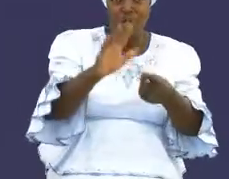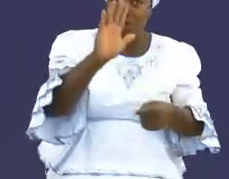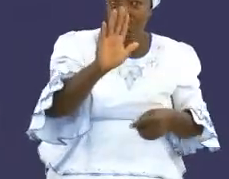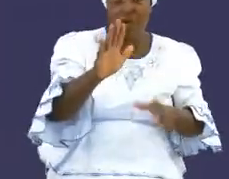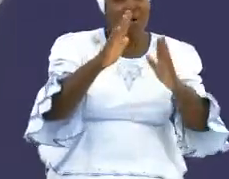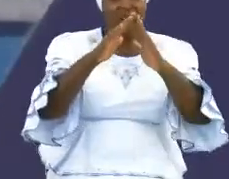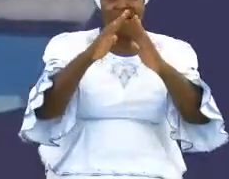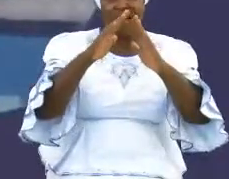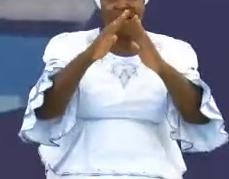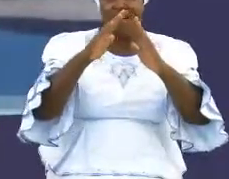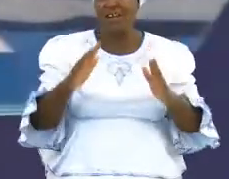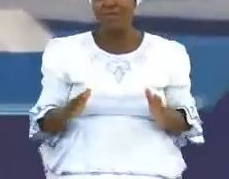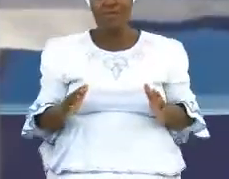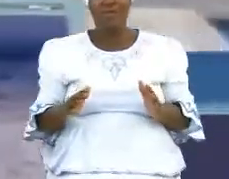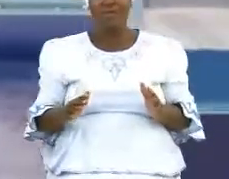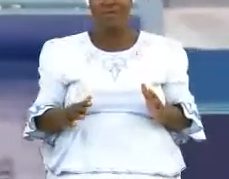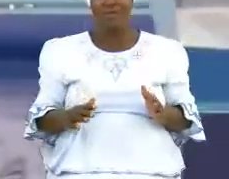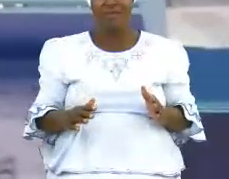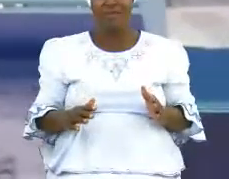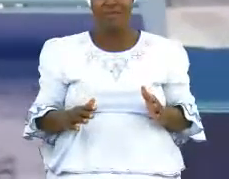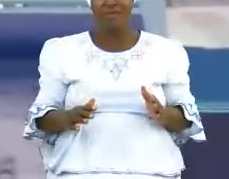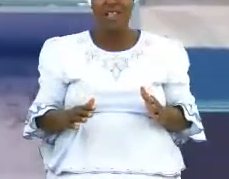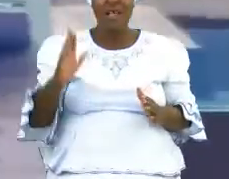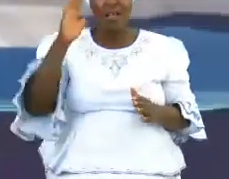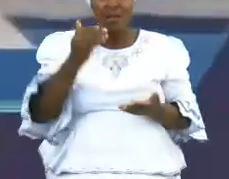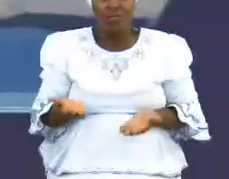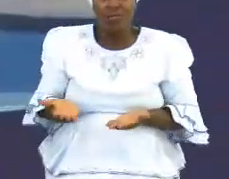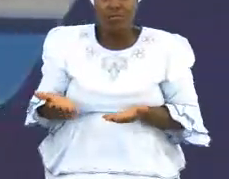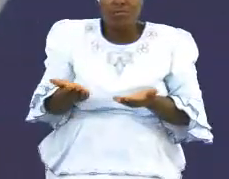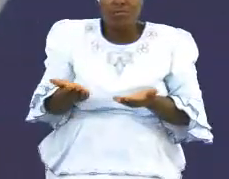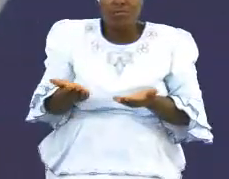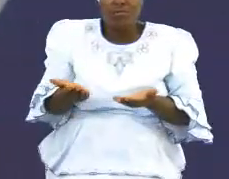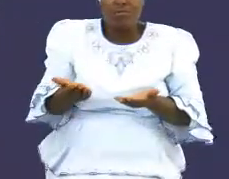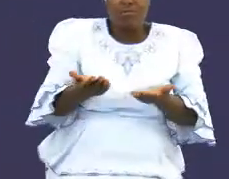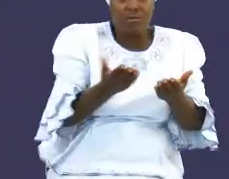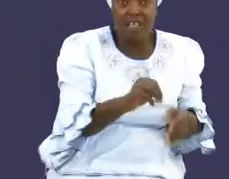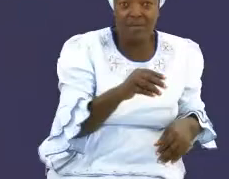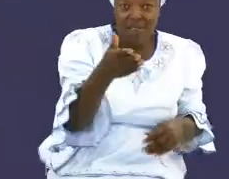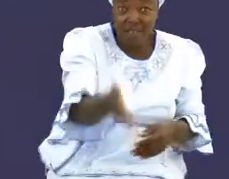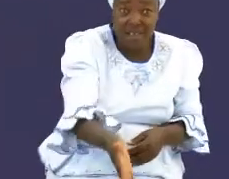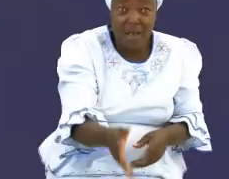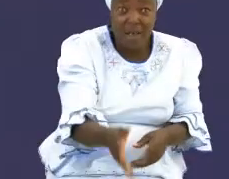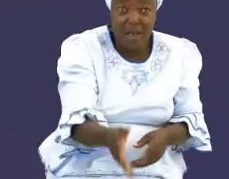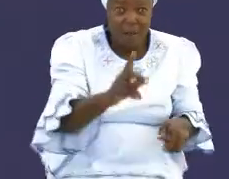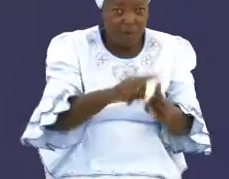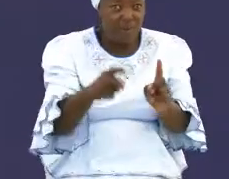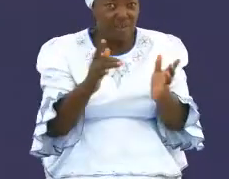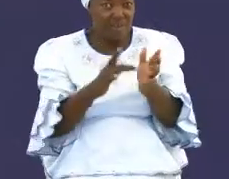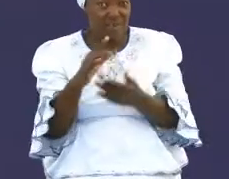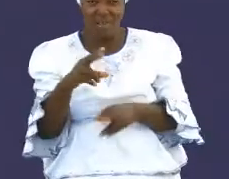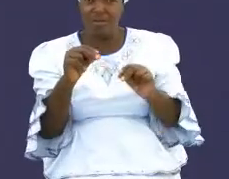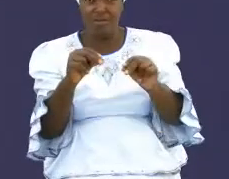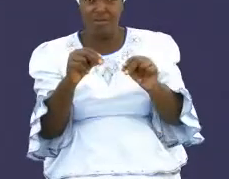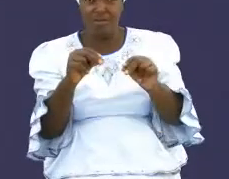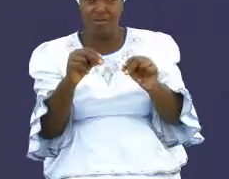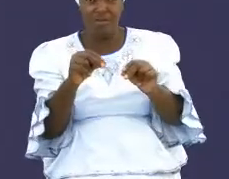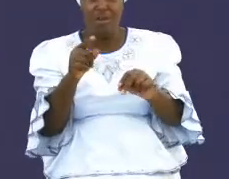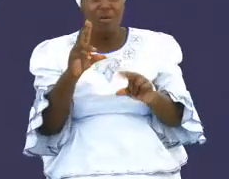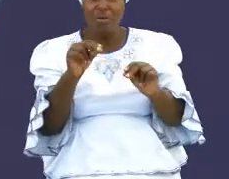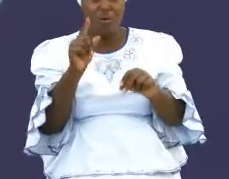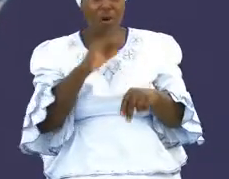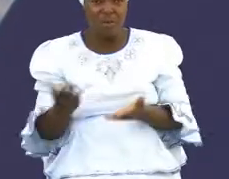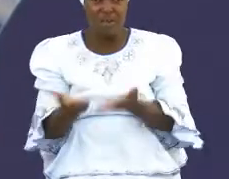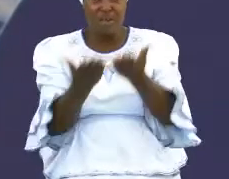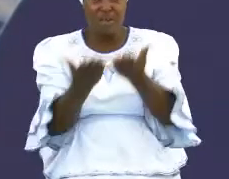house." They carried him there, but Jesus said, "You don't need to be carried anymore. Rise